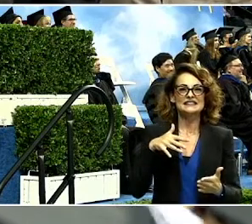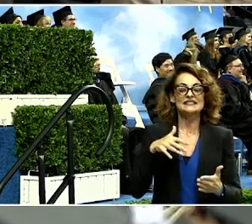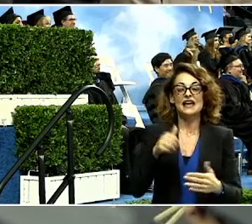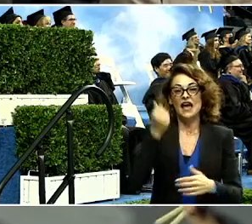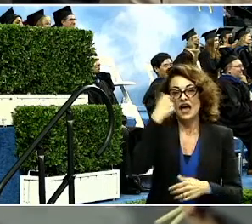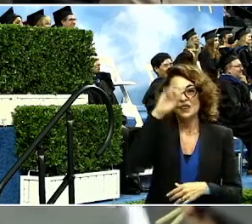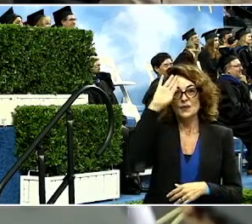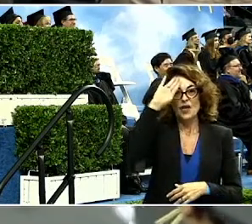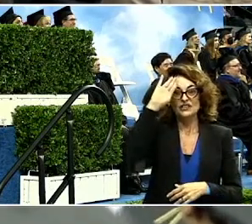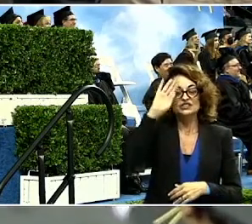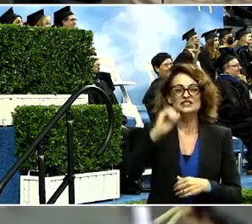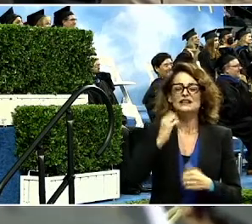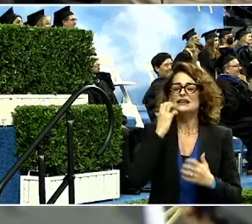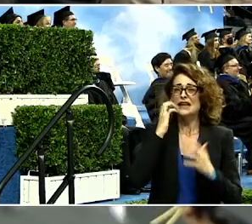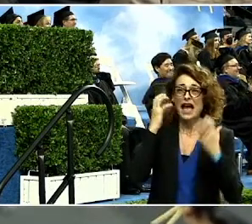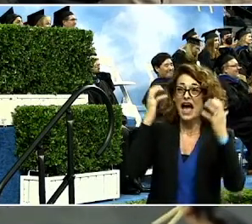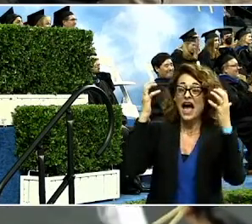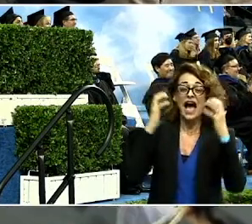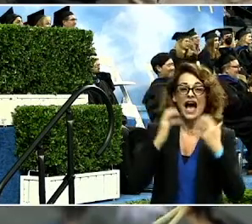anthropology,